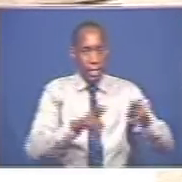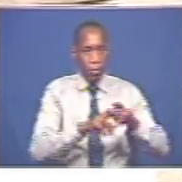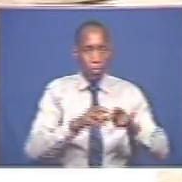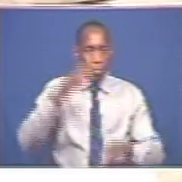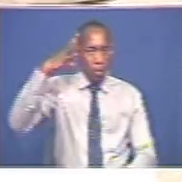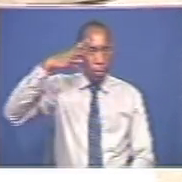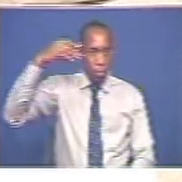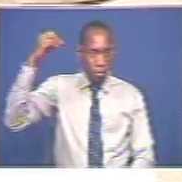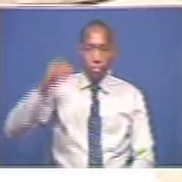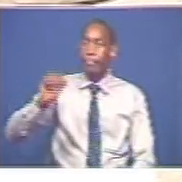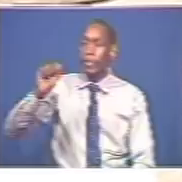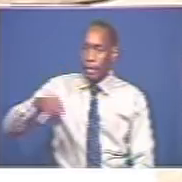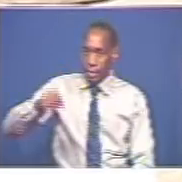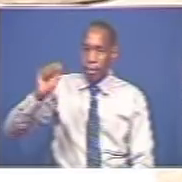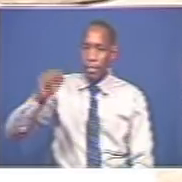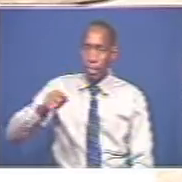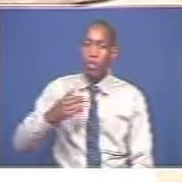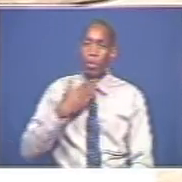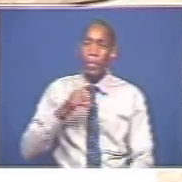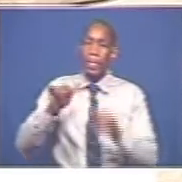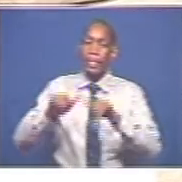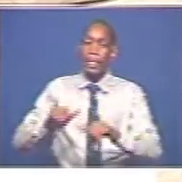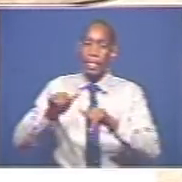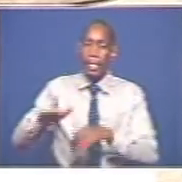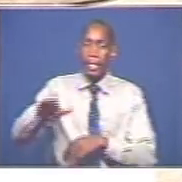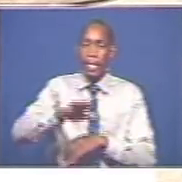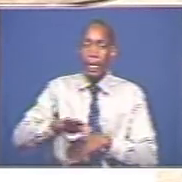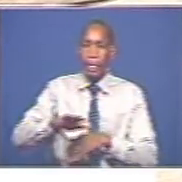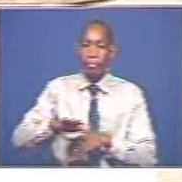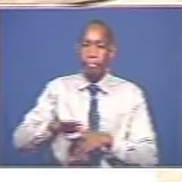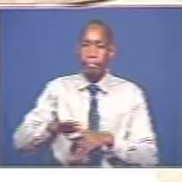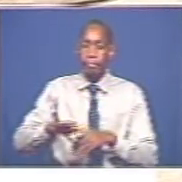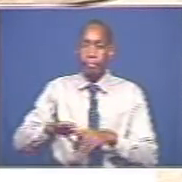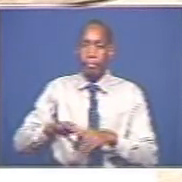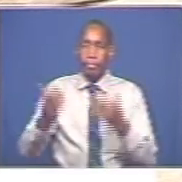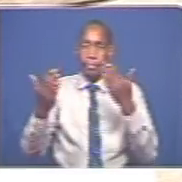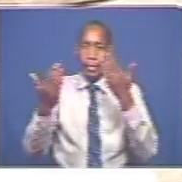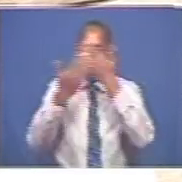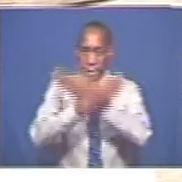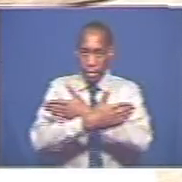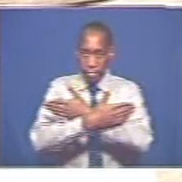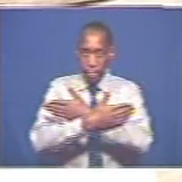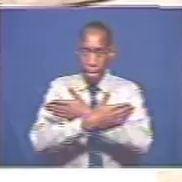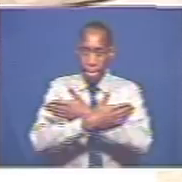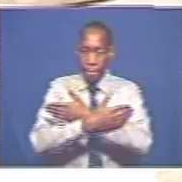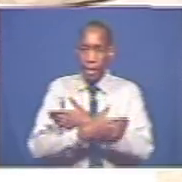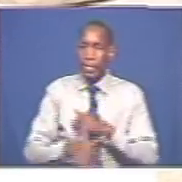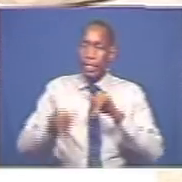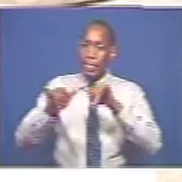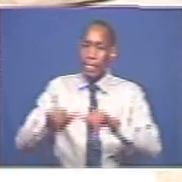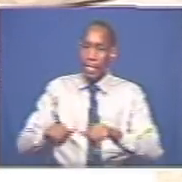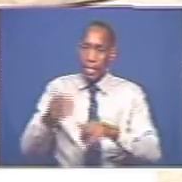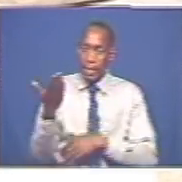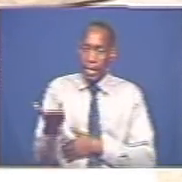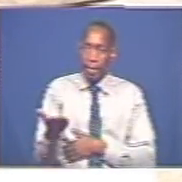Yes. You just want to be in the dark. And you just there,